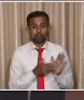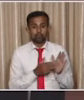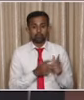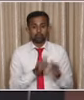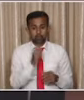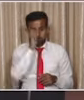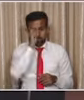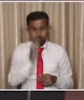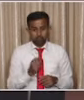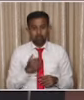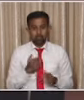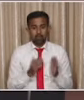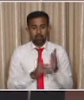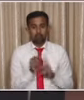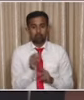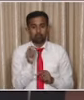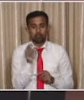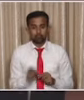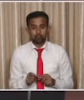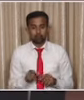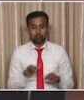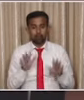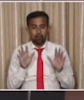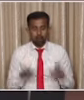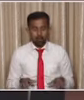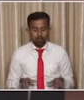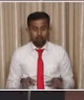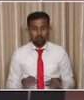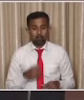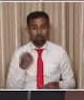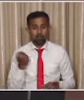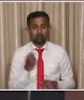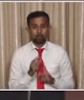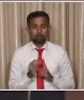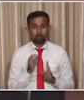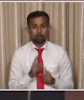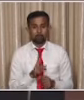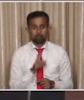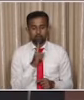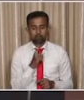speech in this parliament said, we have two friends,